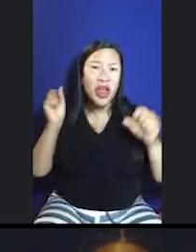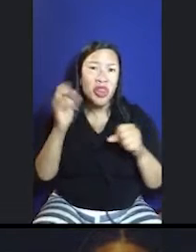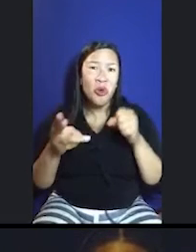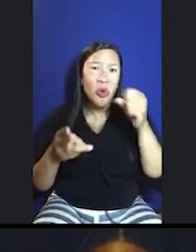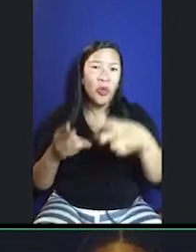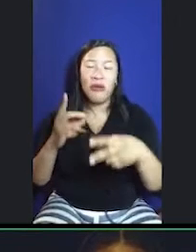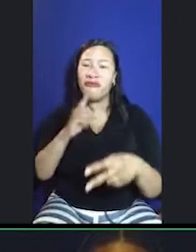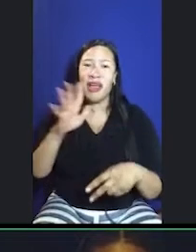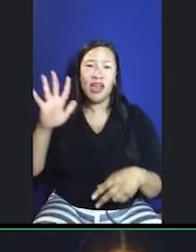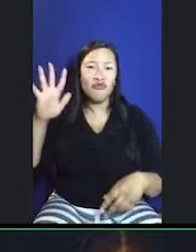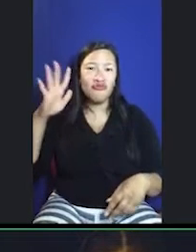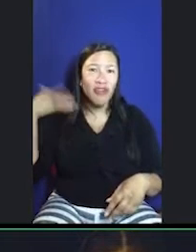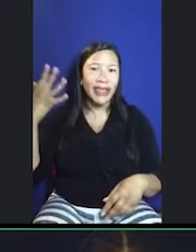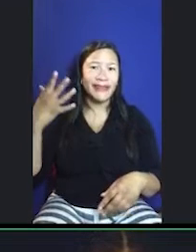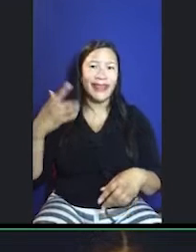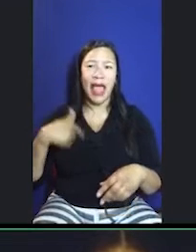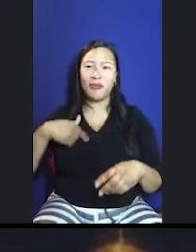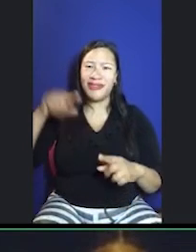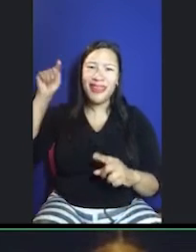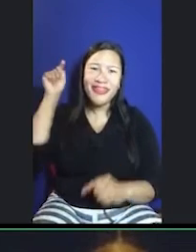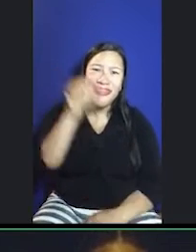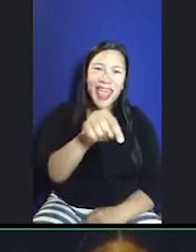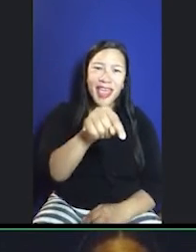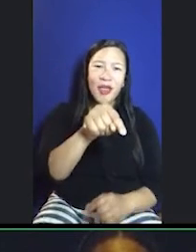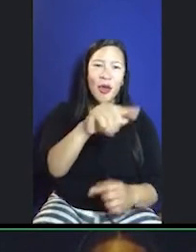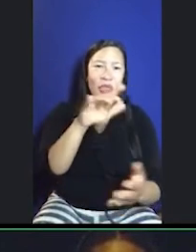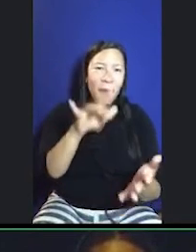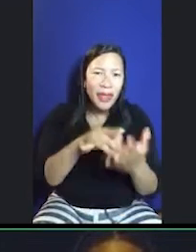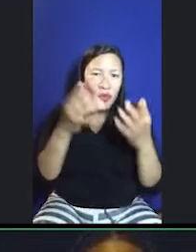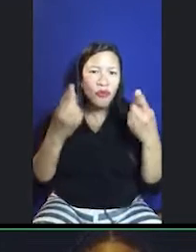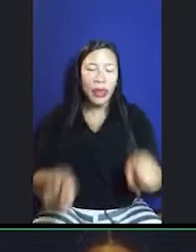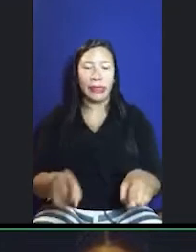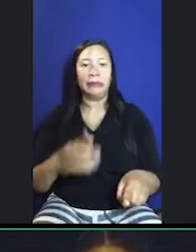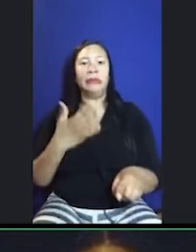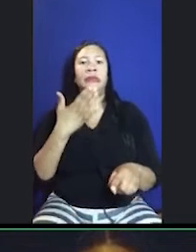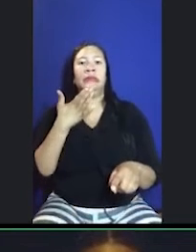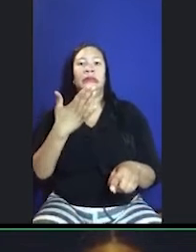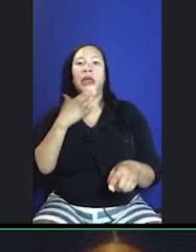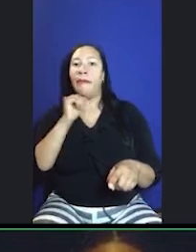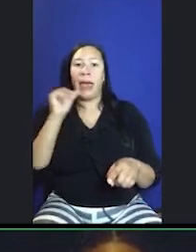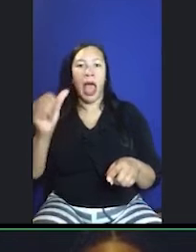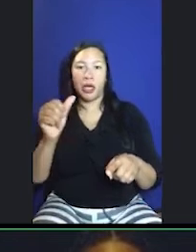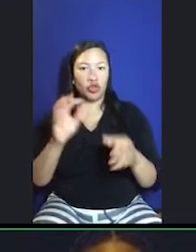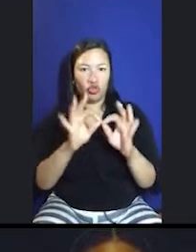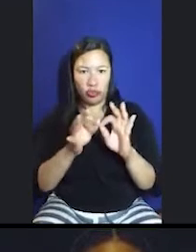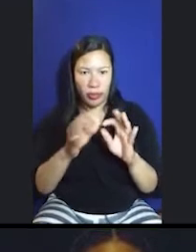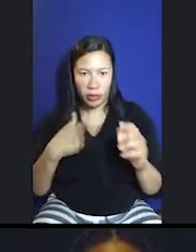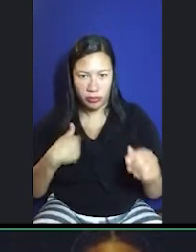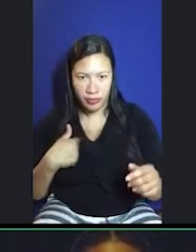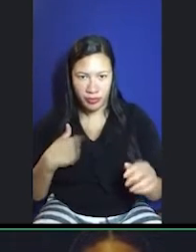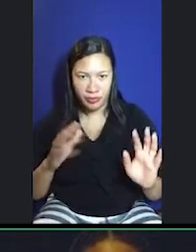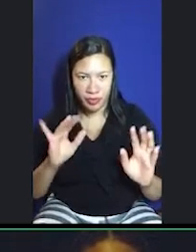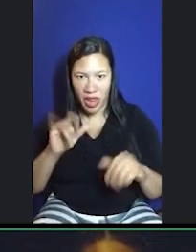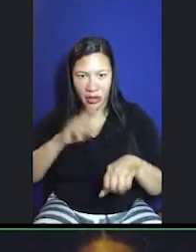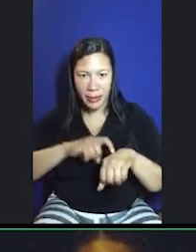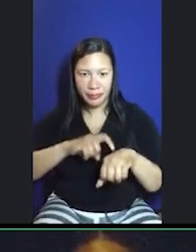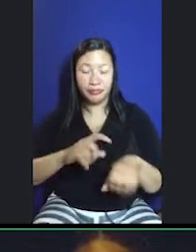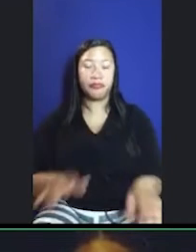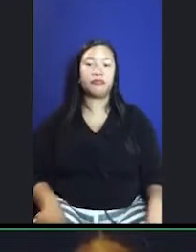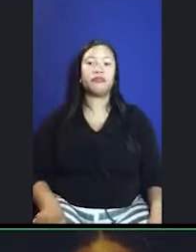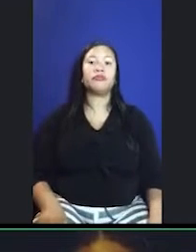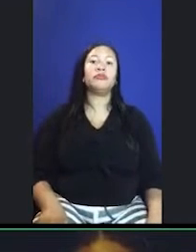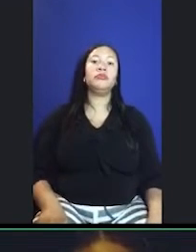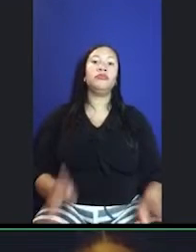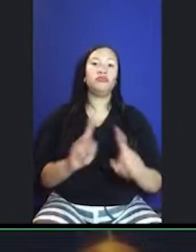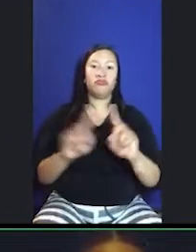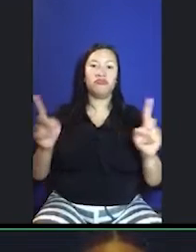of was it. in the middle, right? Now, thankfully I wasn't interpreting, but I have been